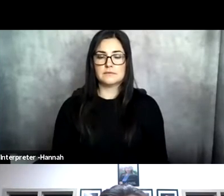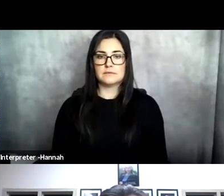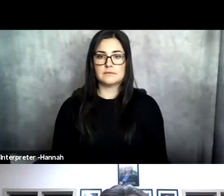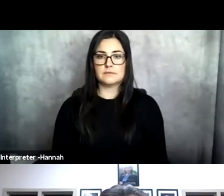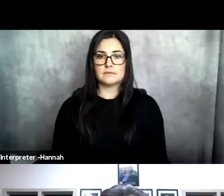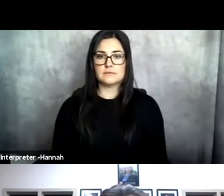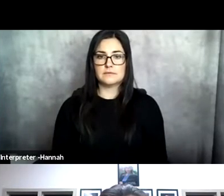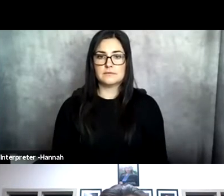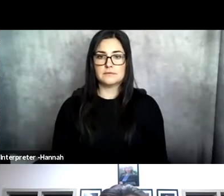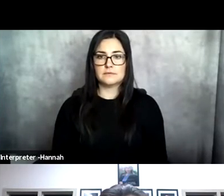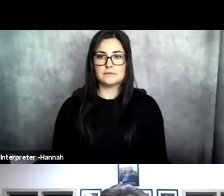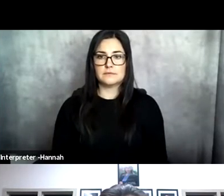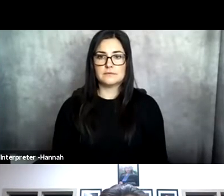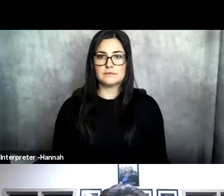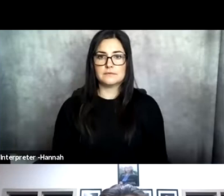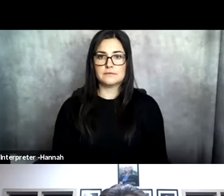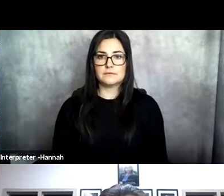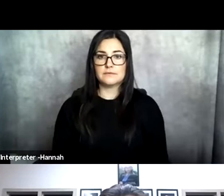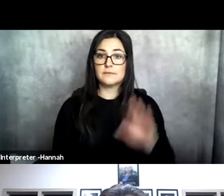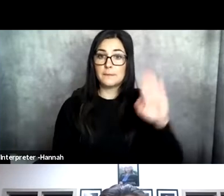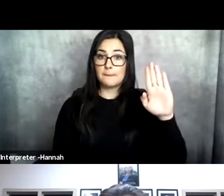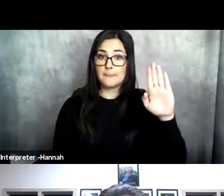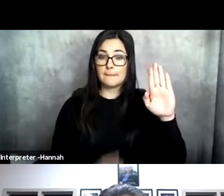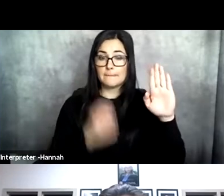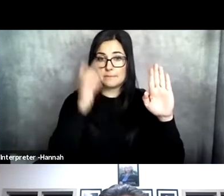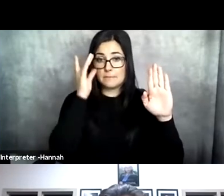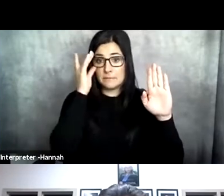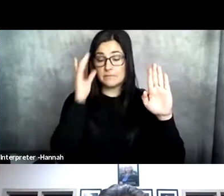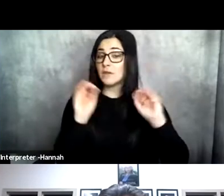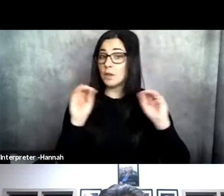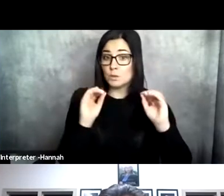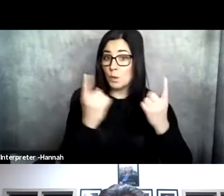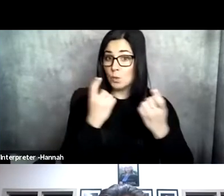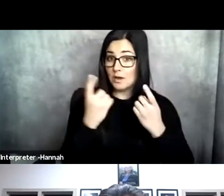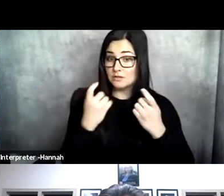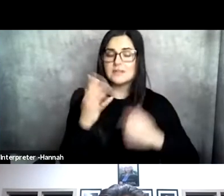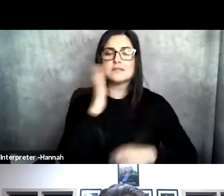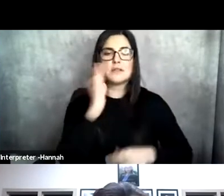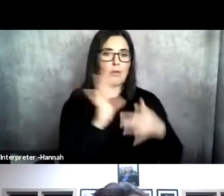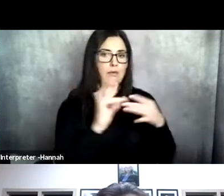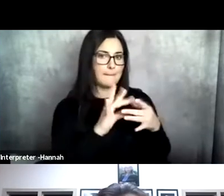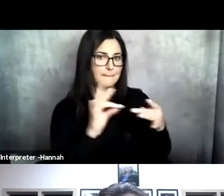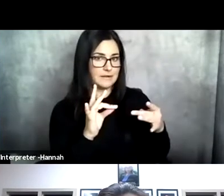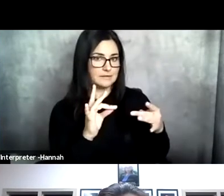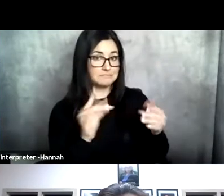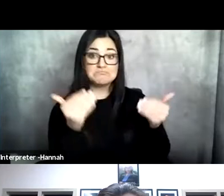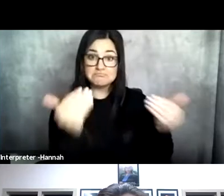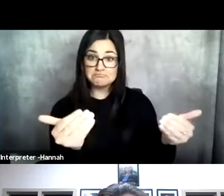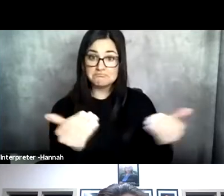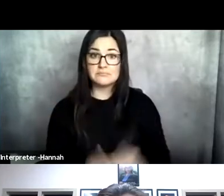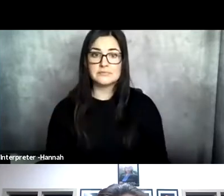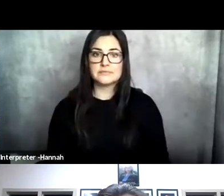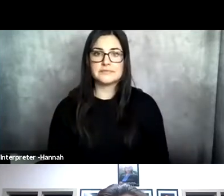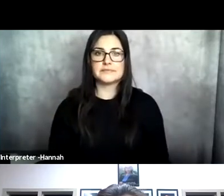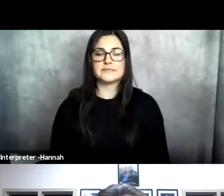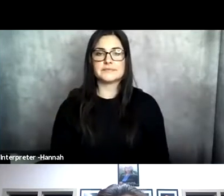Yeah. Can we just ask, if there are no questions, can we just say something? Sure, absolutely.